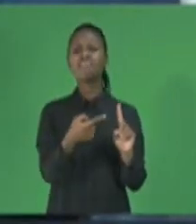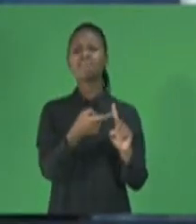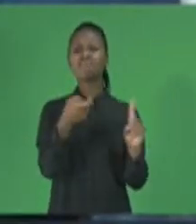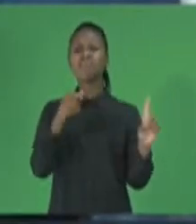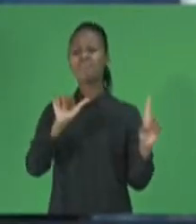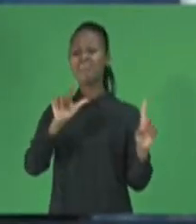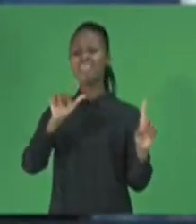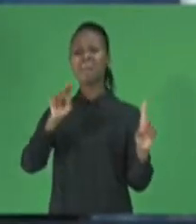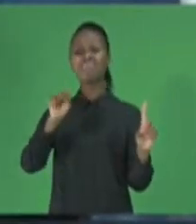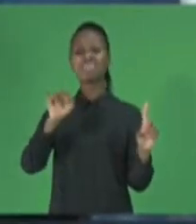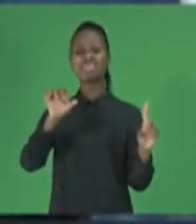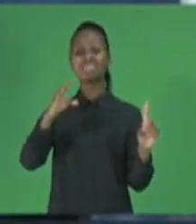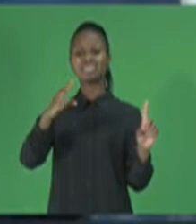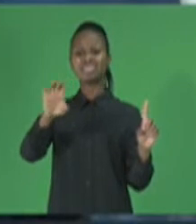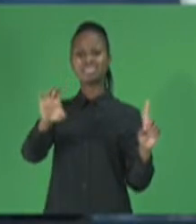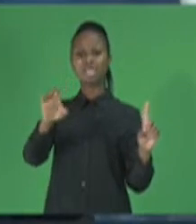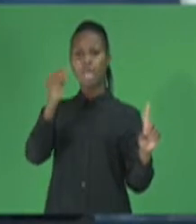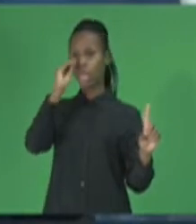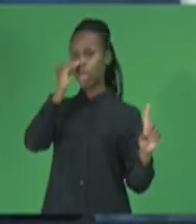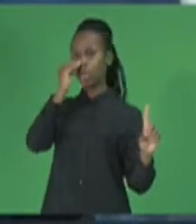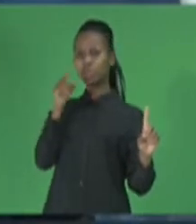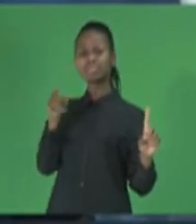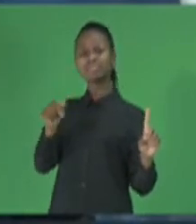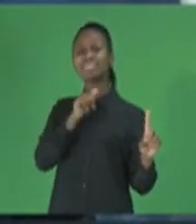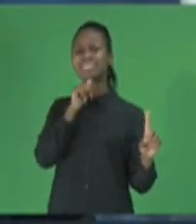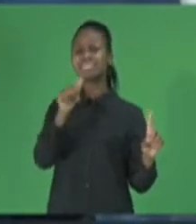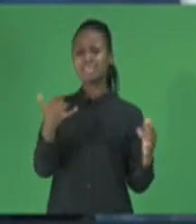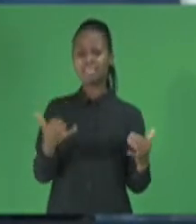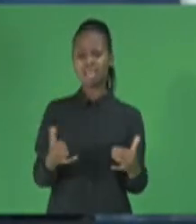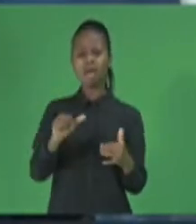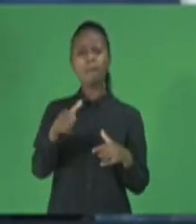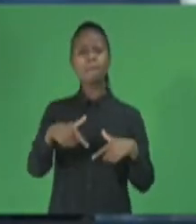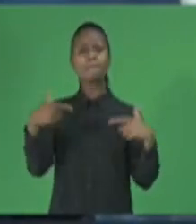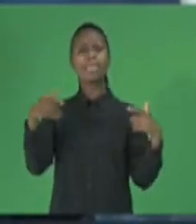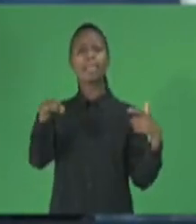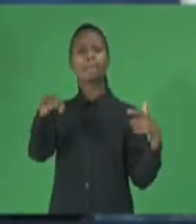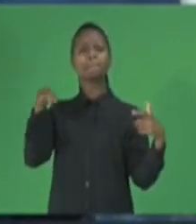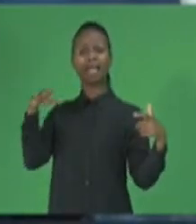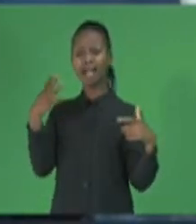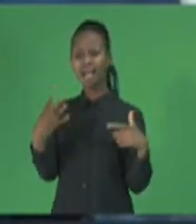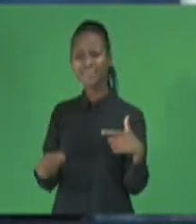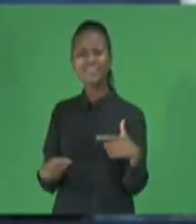concerned about the timing of normalization given inflationary